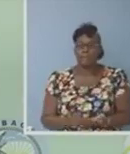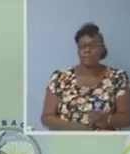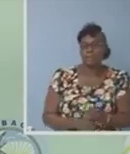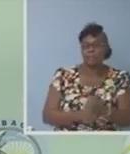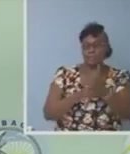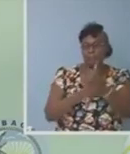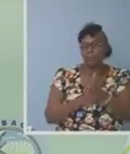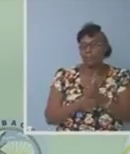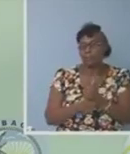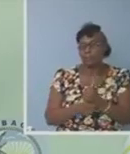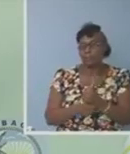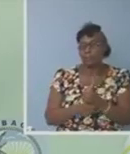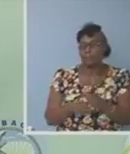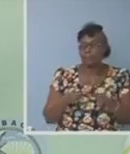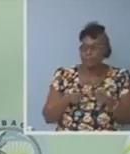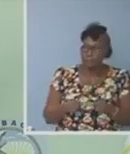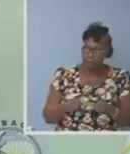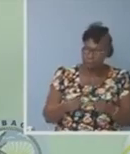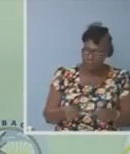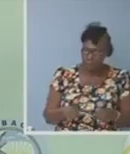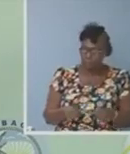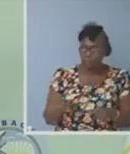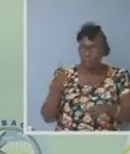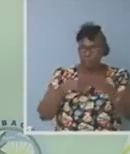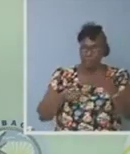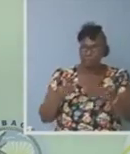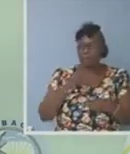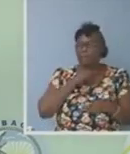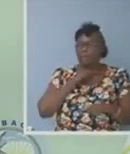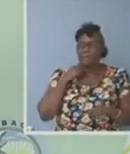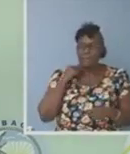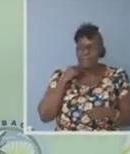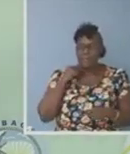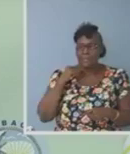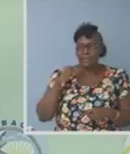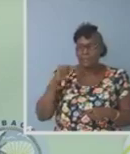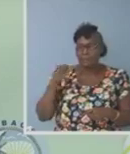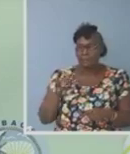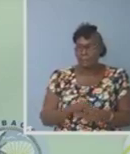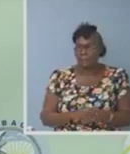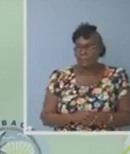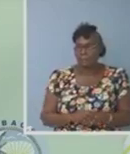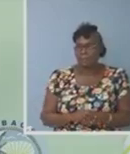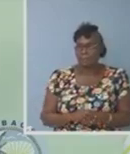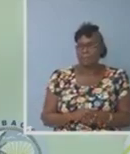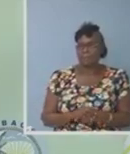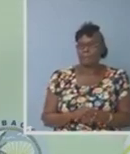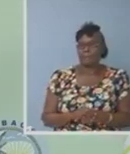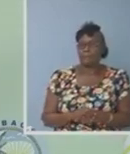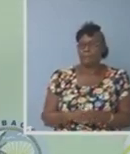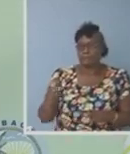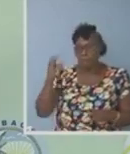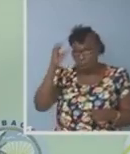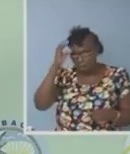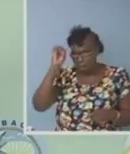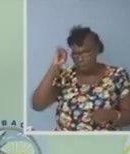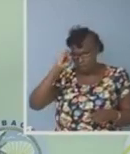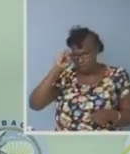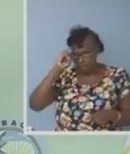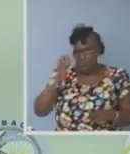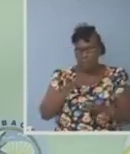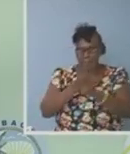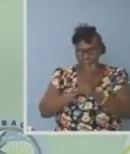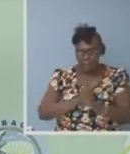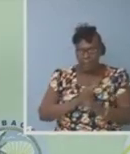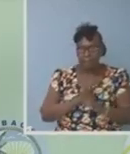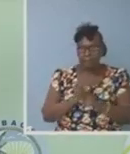measures coming from the minister, and they also have agreed to encourage their members to keep their employees on the